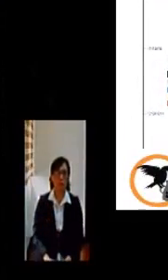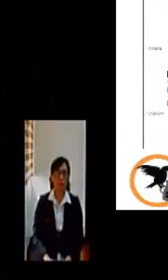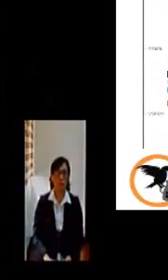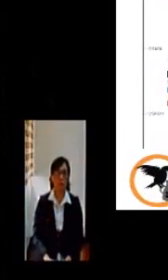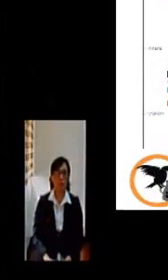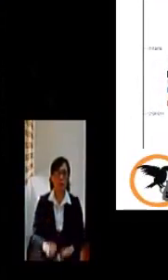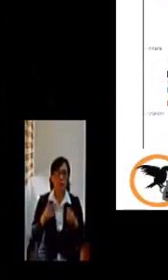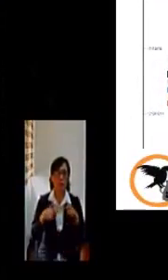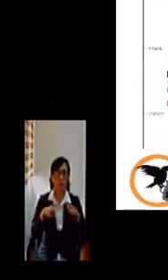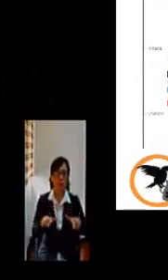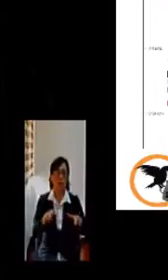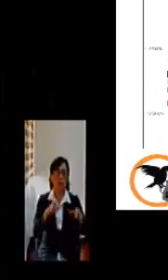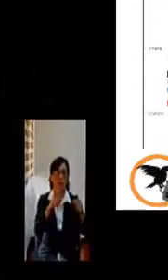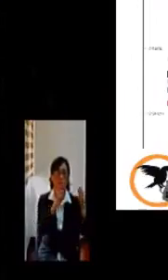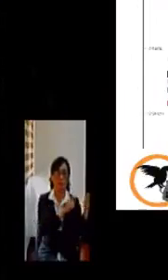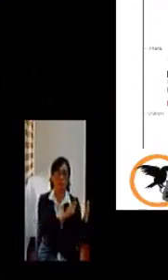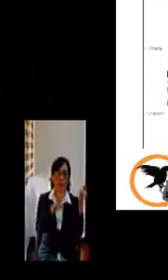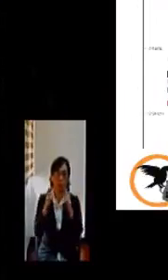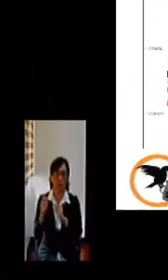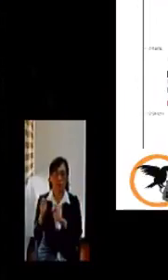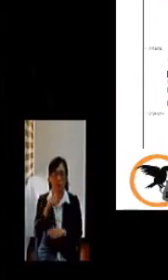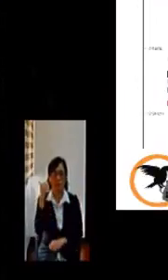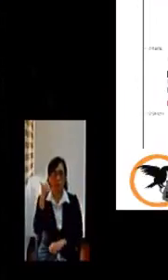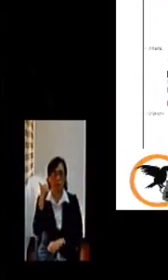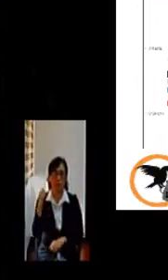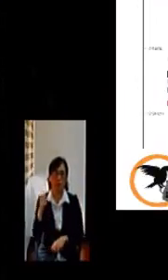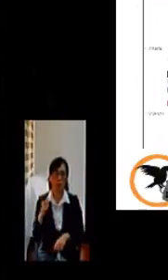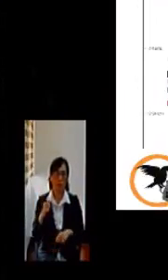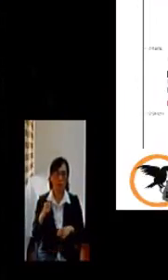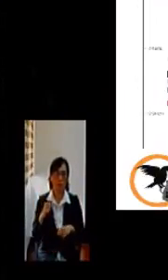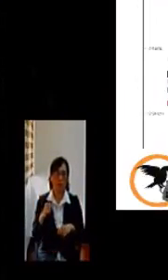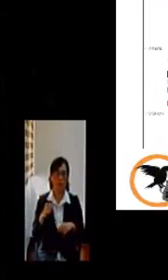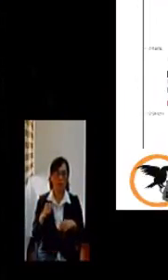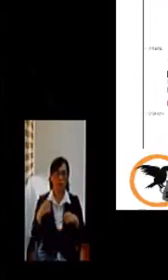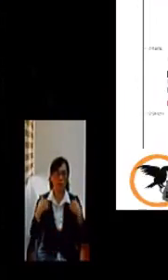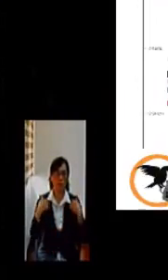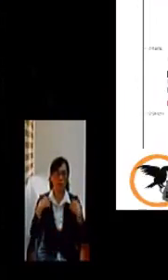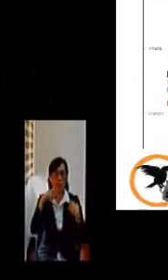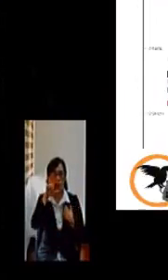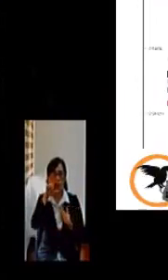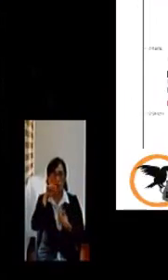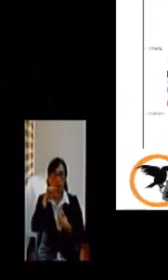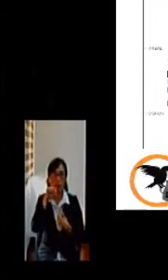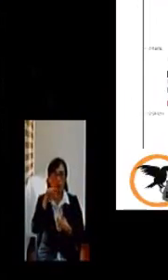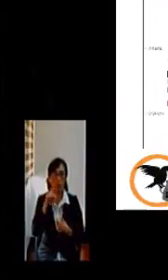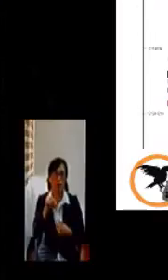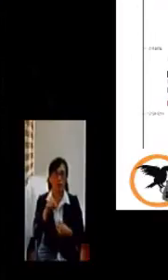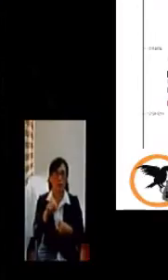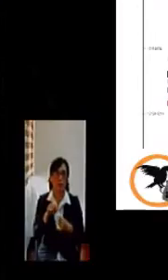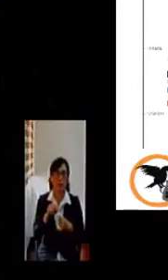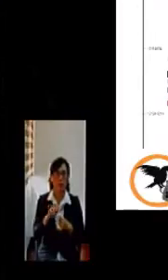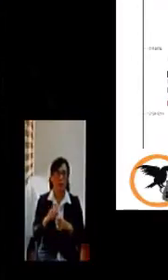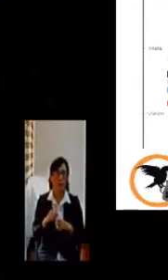Let me shift to another species. Pasensya na po, puro birds to. This is my my